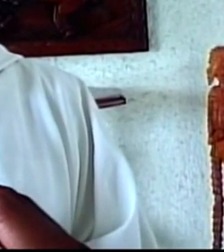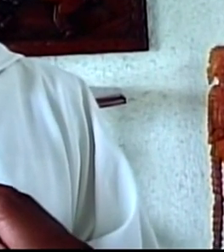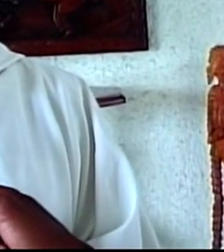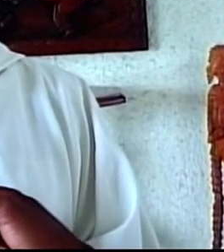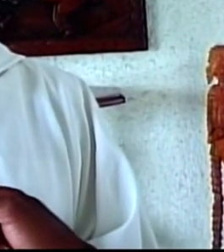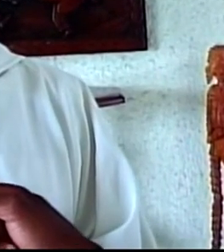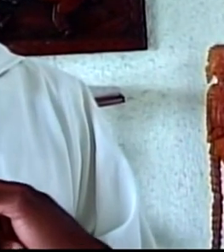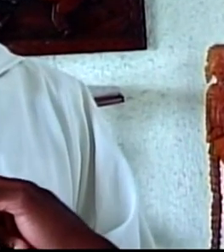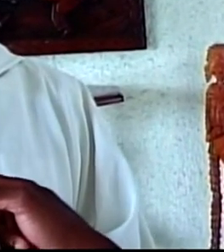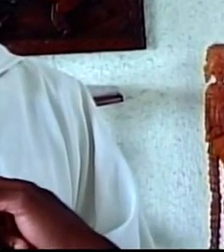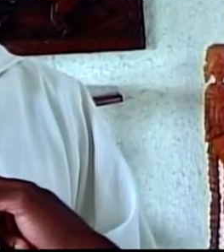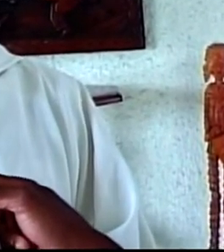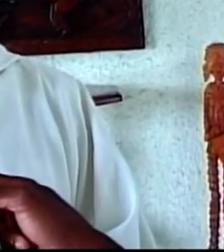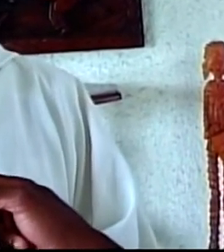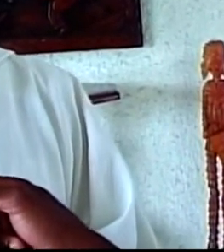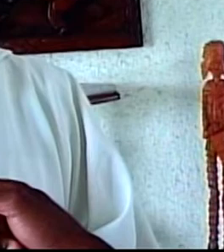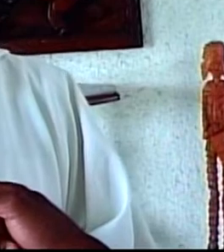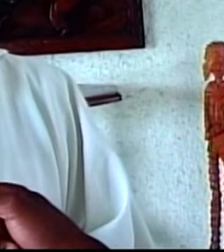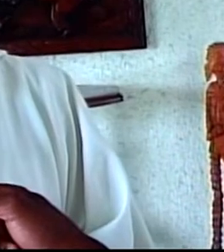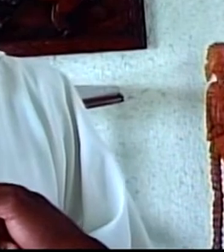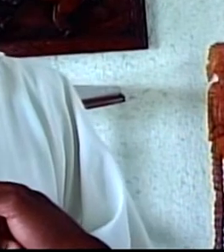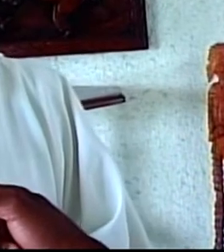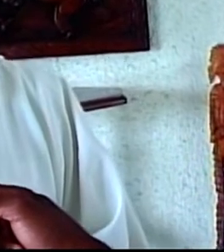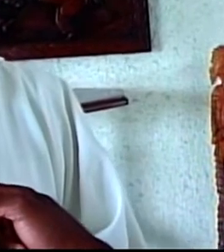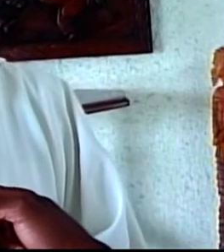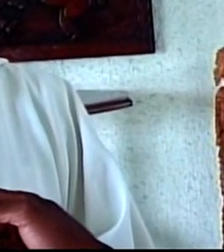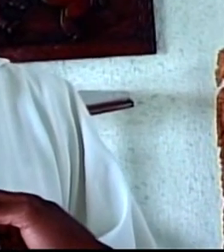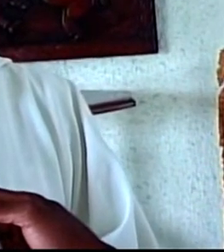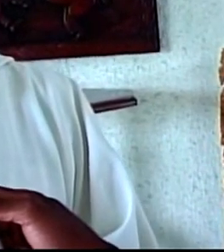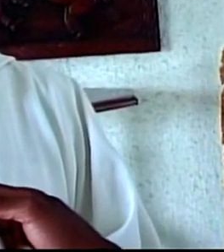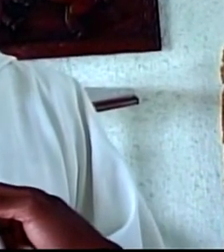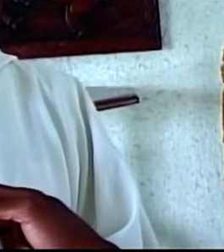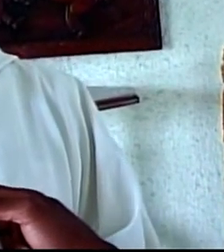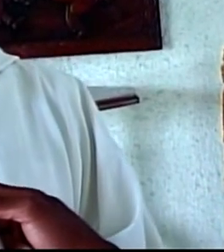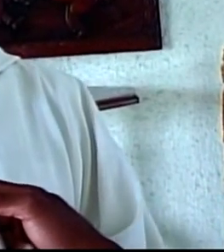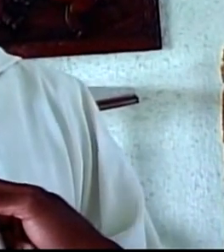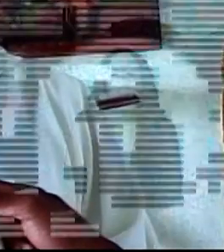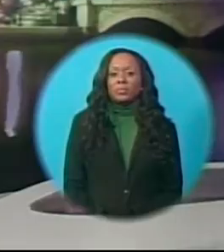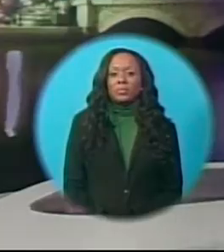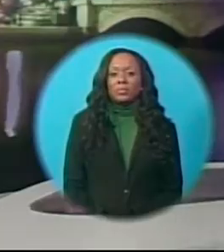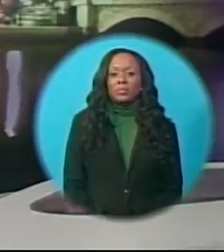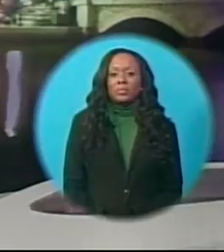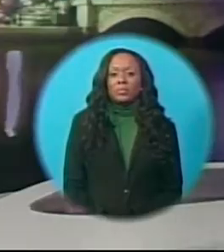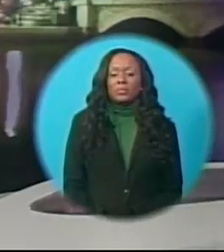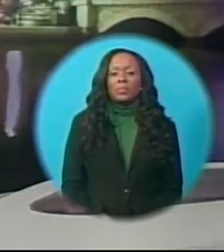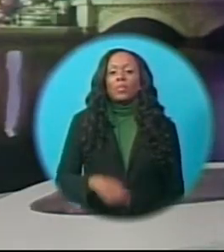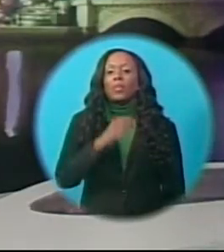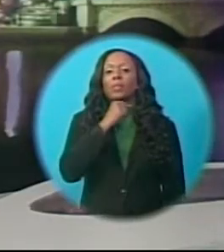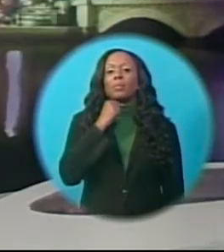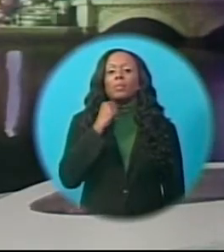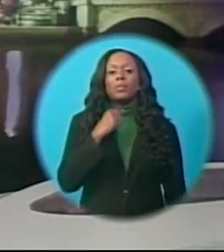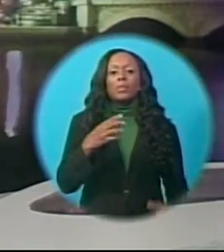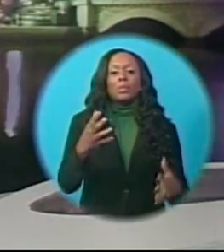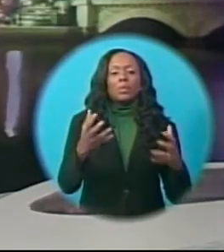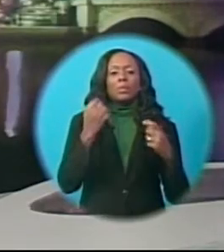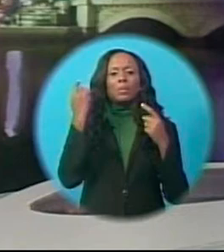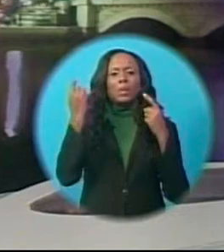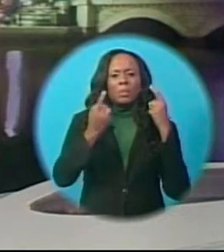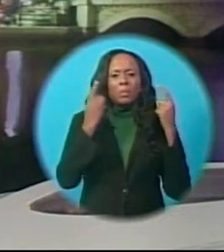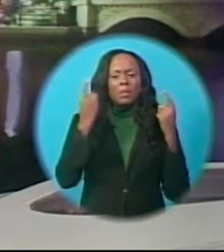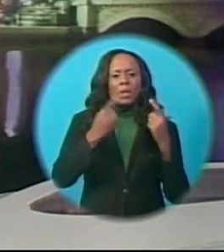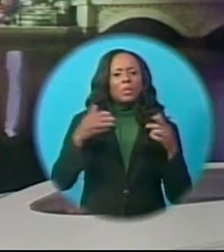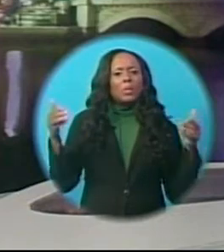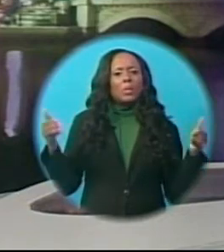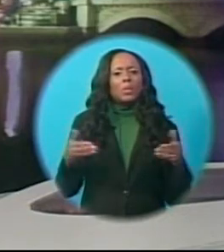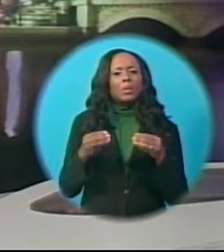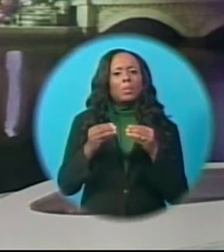not just as a place that somebody hire for one function or another. Monsignor Vincent also wants Barbados to